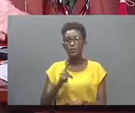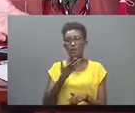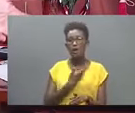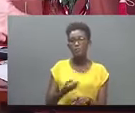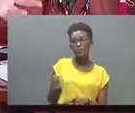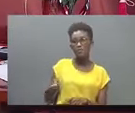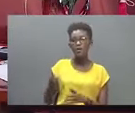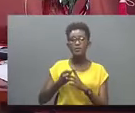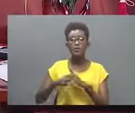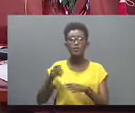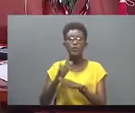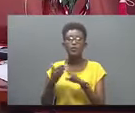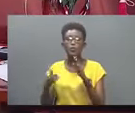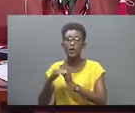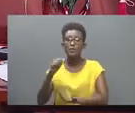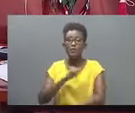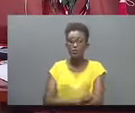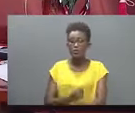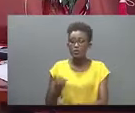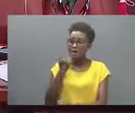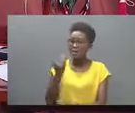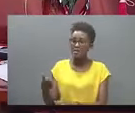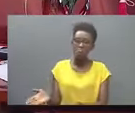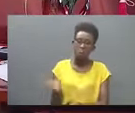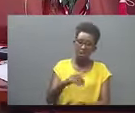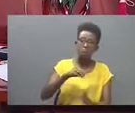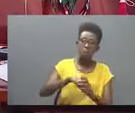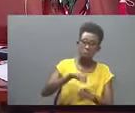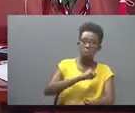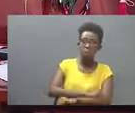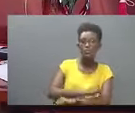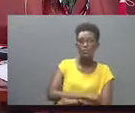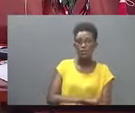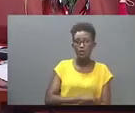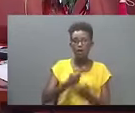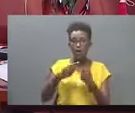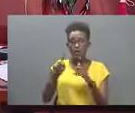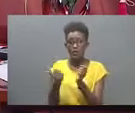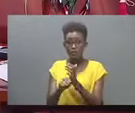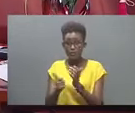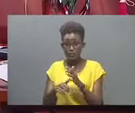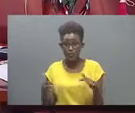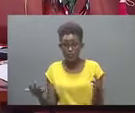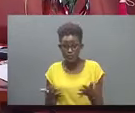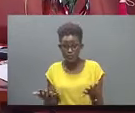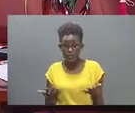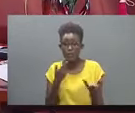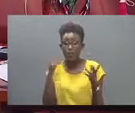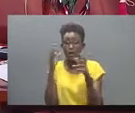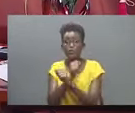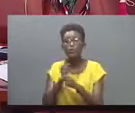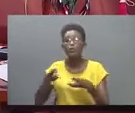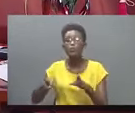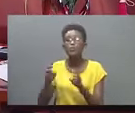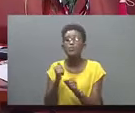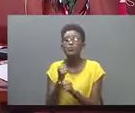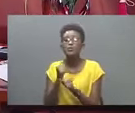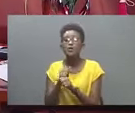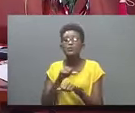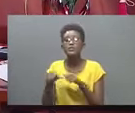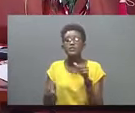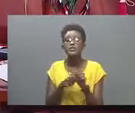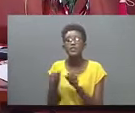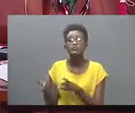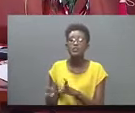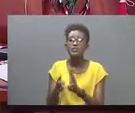school. So the four problems were dealt with by dealing with the most strategic one, which was the